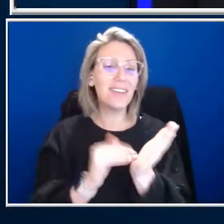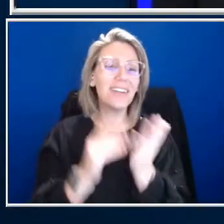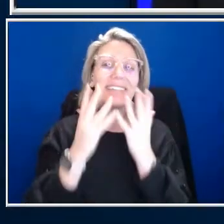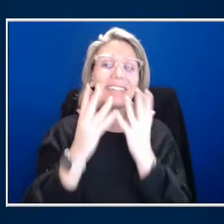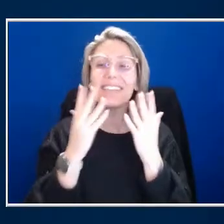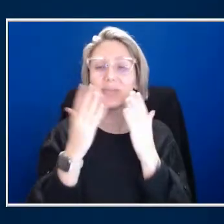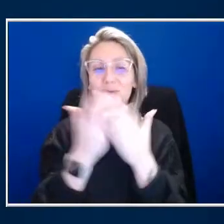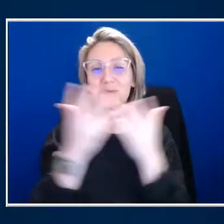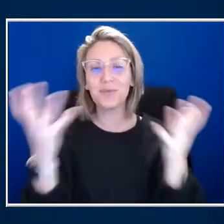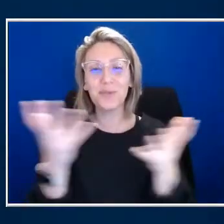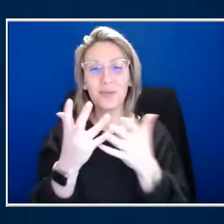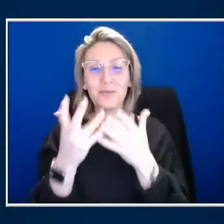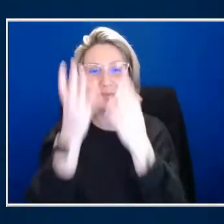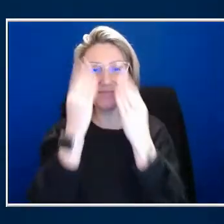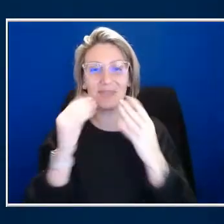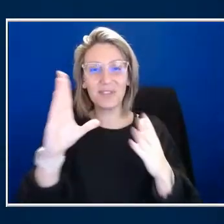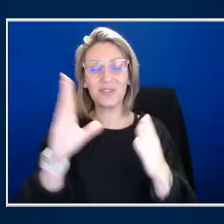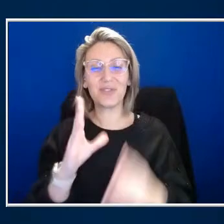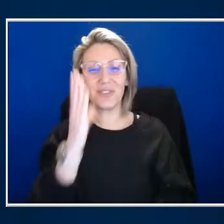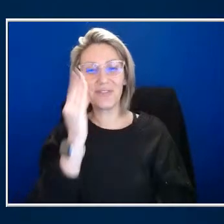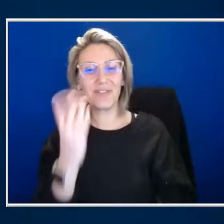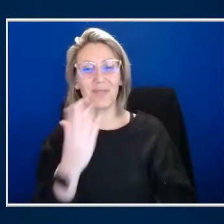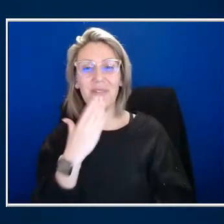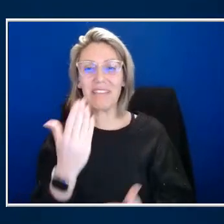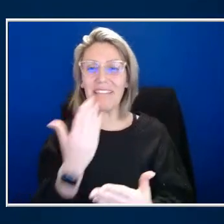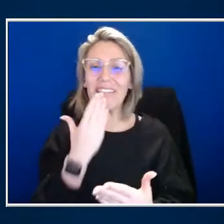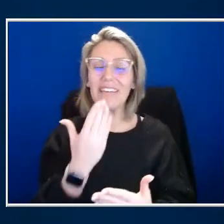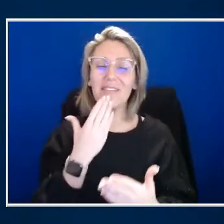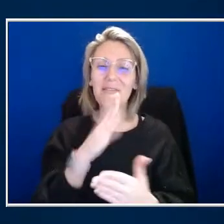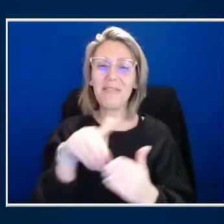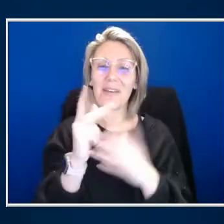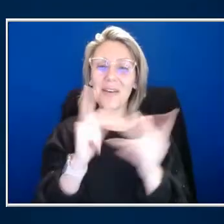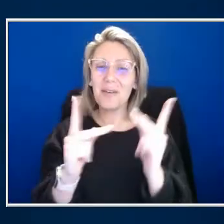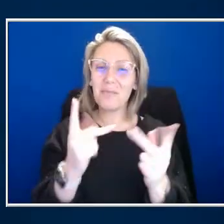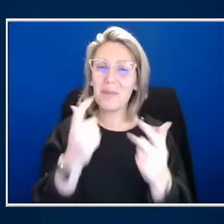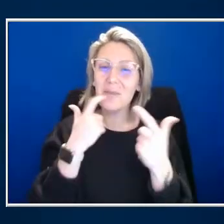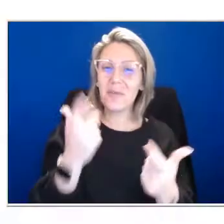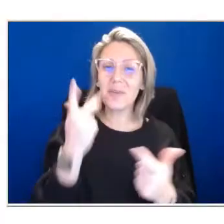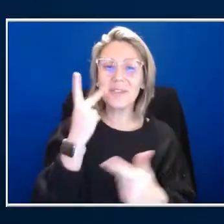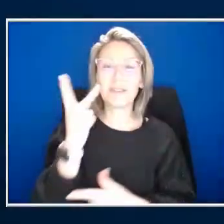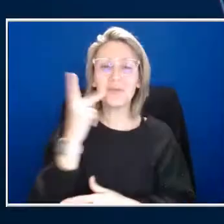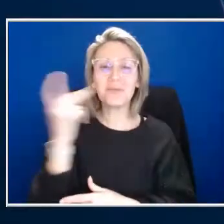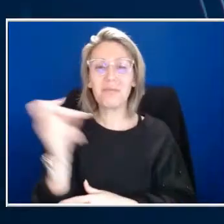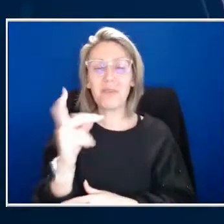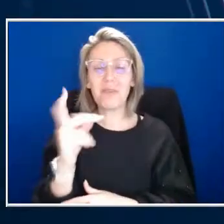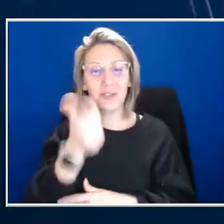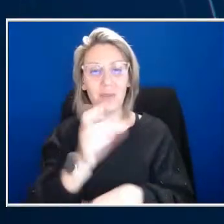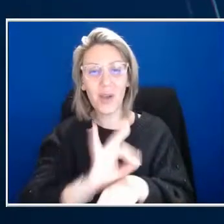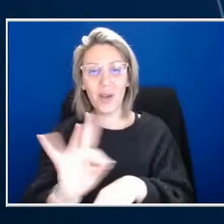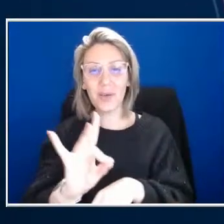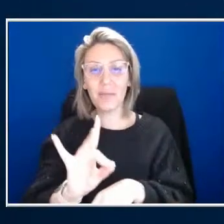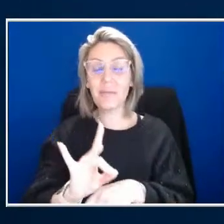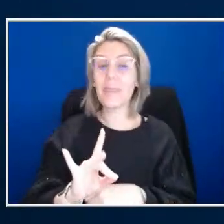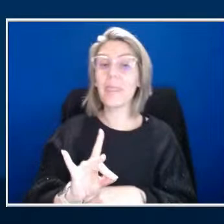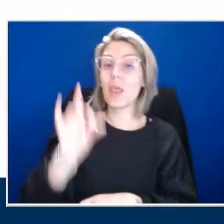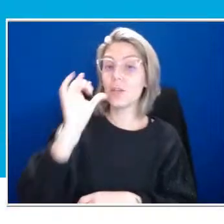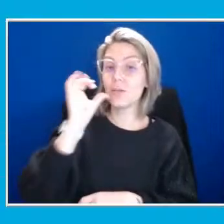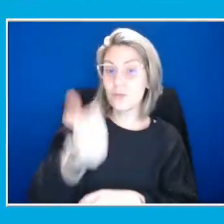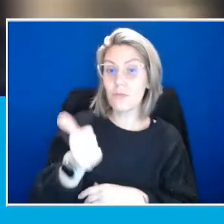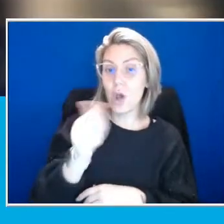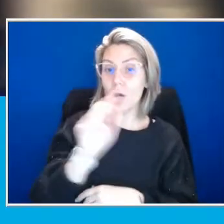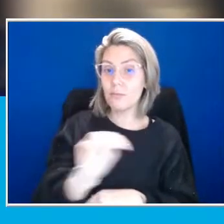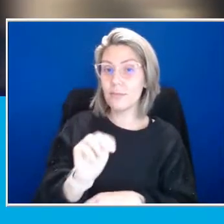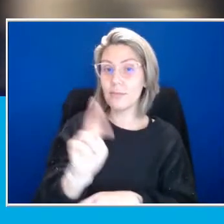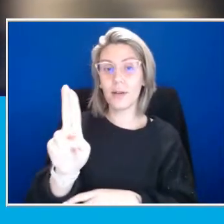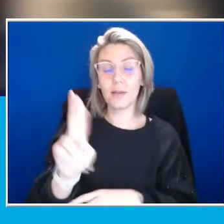with us today. Thanks to all of our viewers and all your great questions. We'll see you back here tomorrow at 8. Coming up tomorrow on the Morning Medical Update.